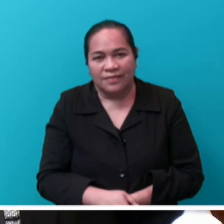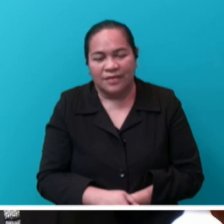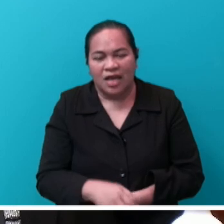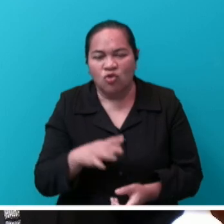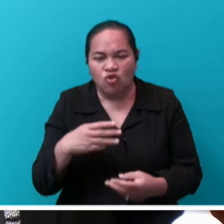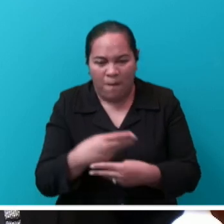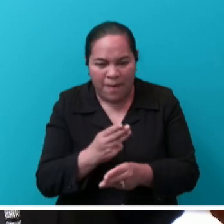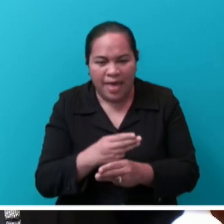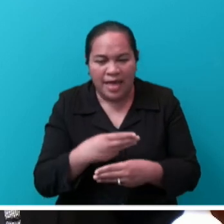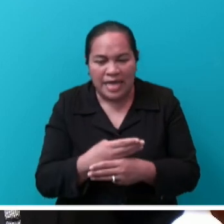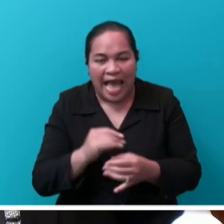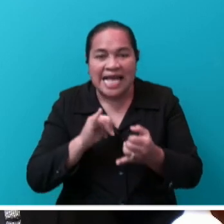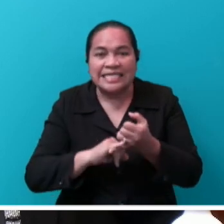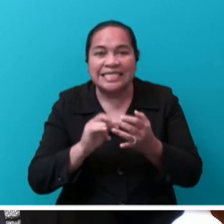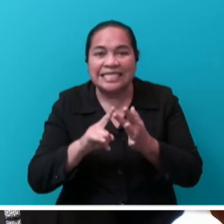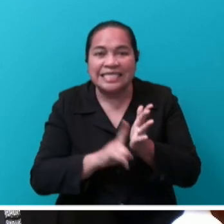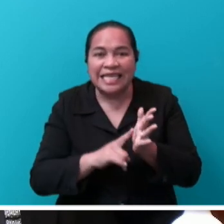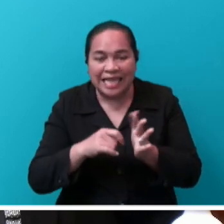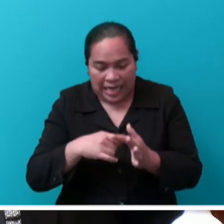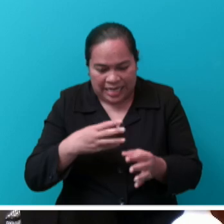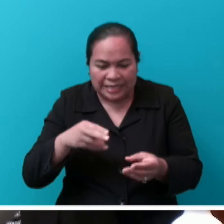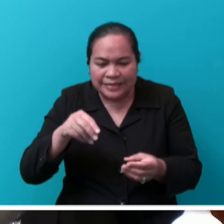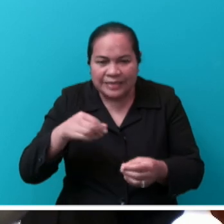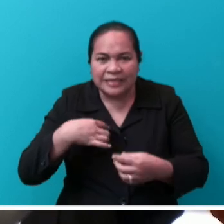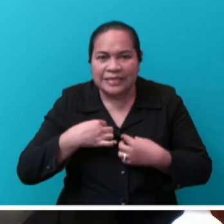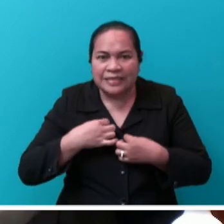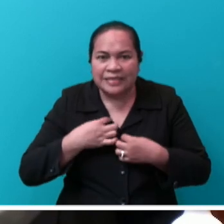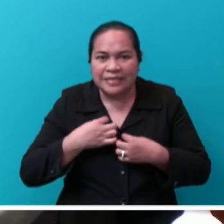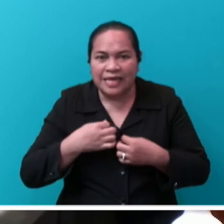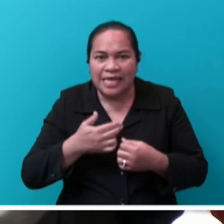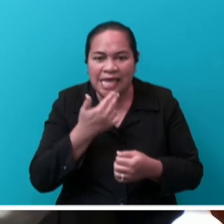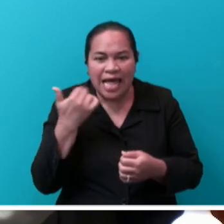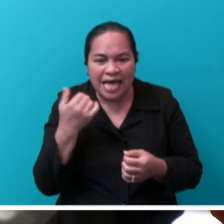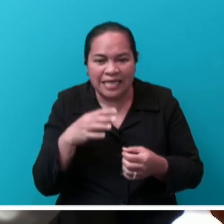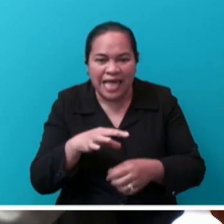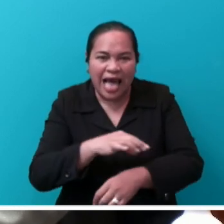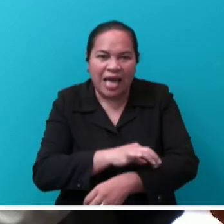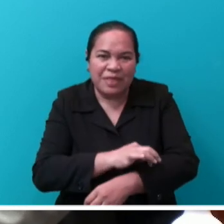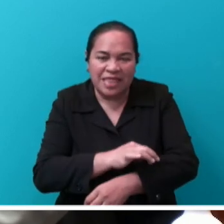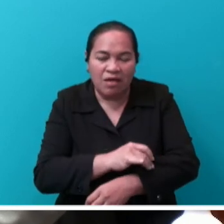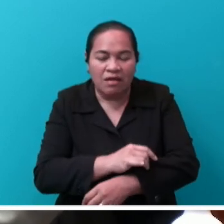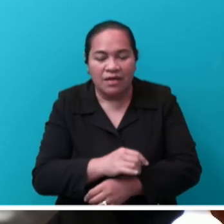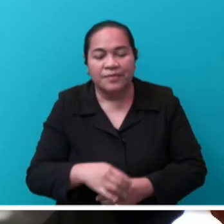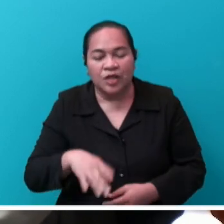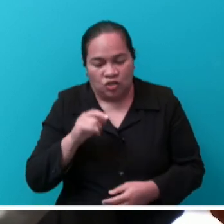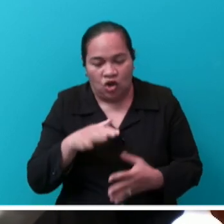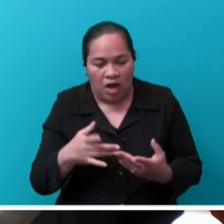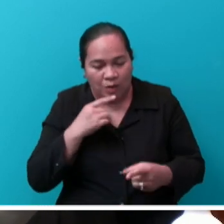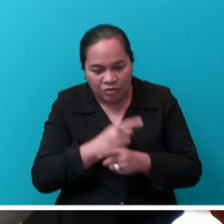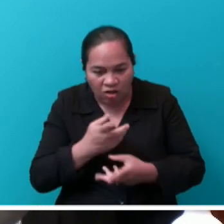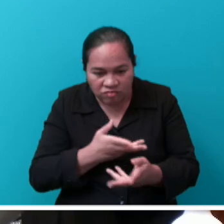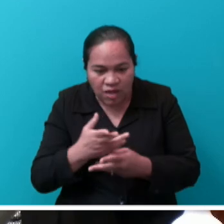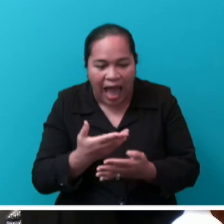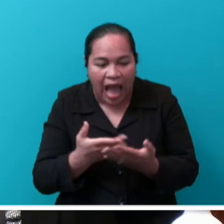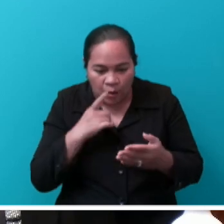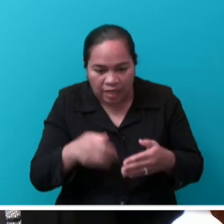manufactures silk production, and there is some discussion around silk production in Fiji, and